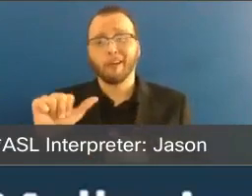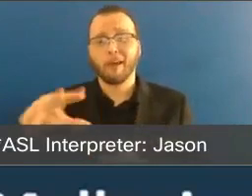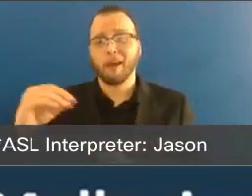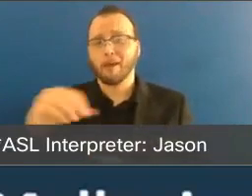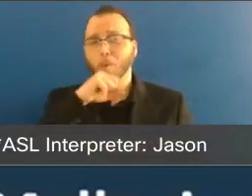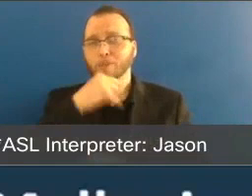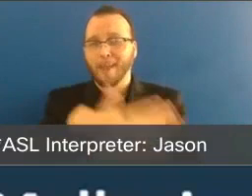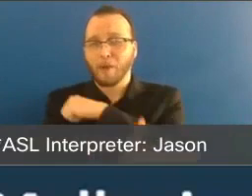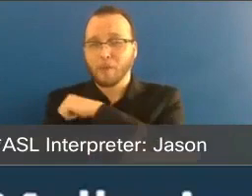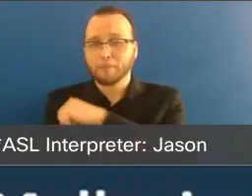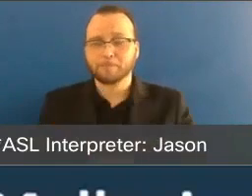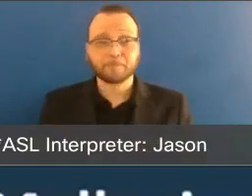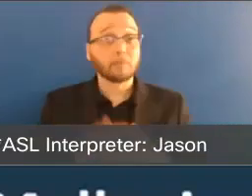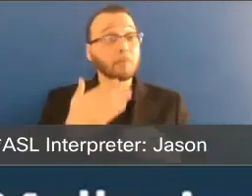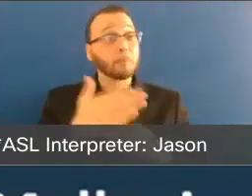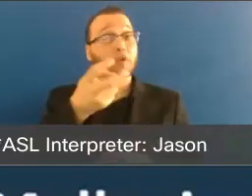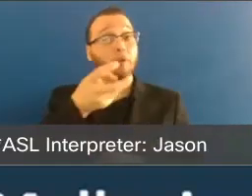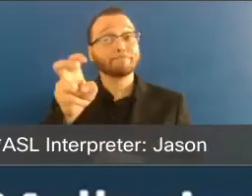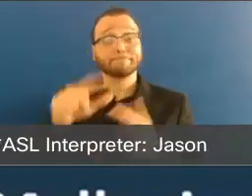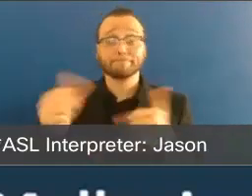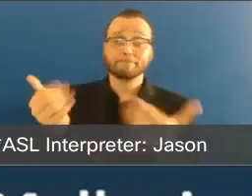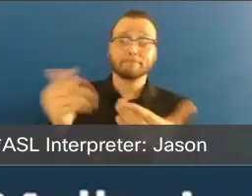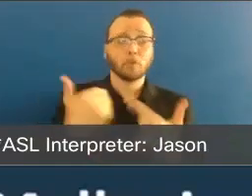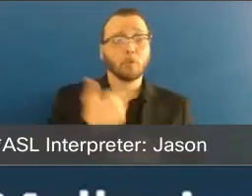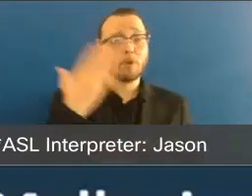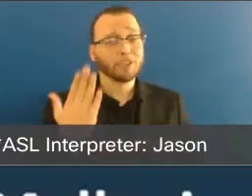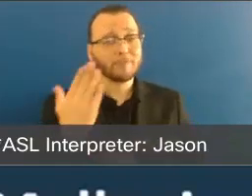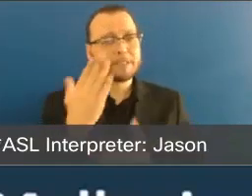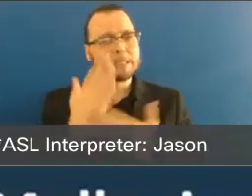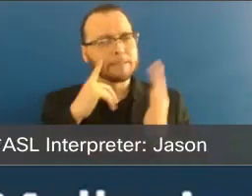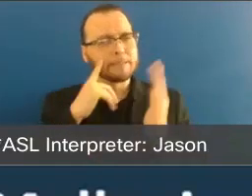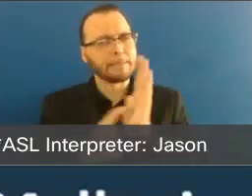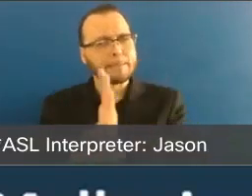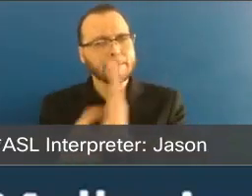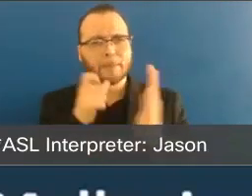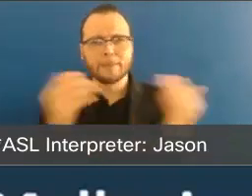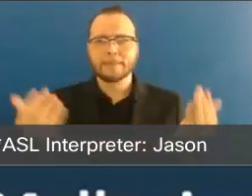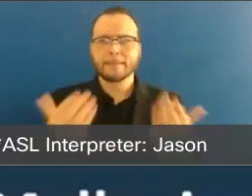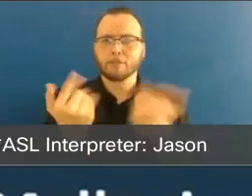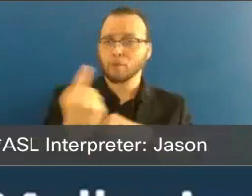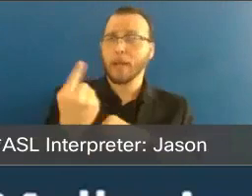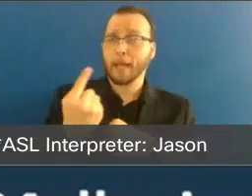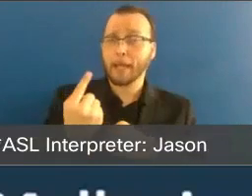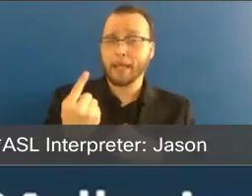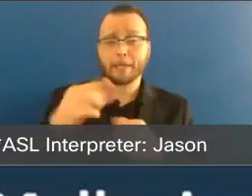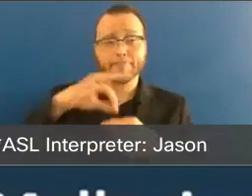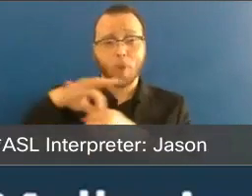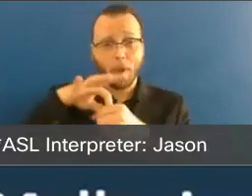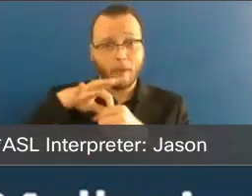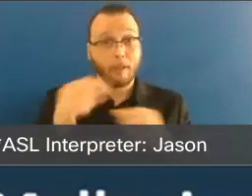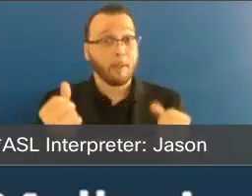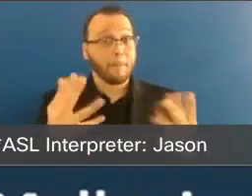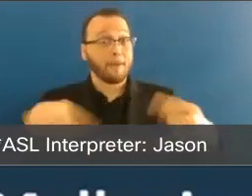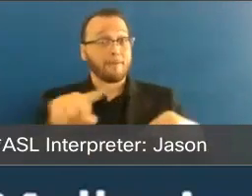Before I turn things over to our presenters, there are some observations about who is participating in today's webinar. Many of